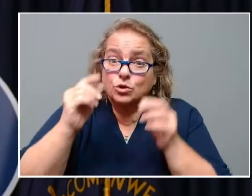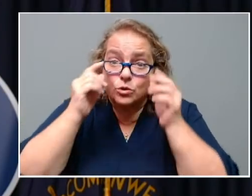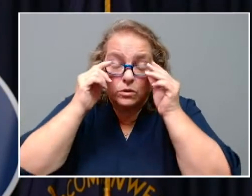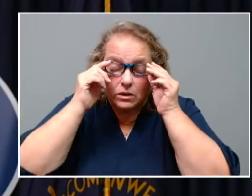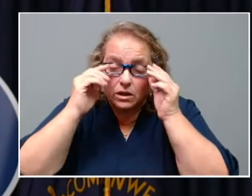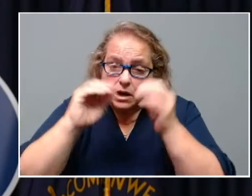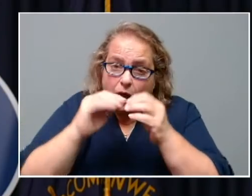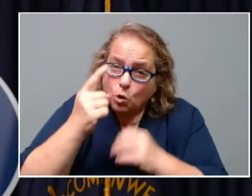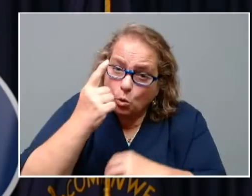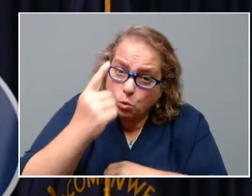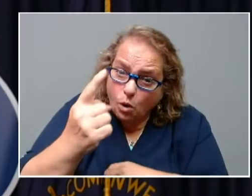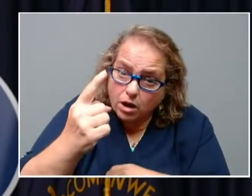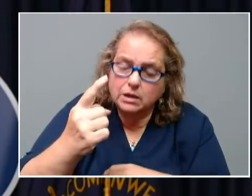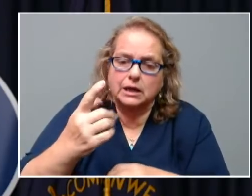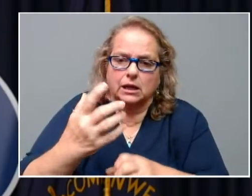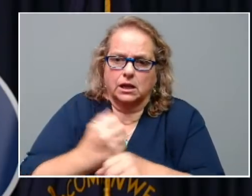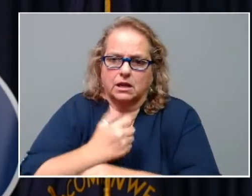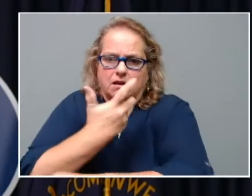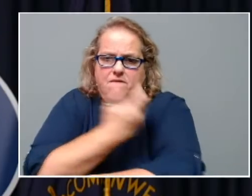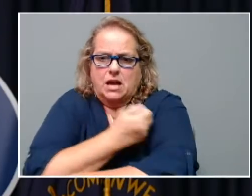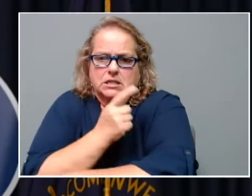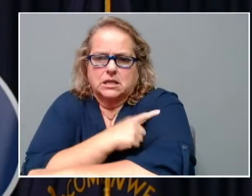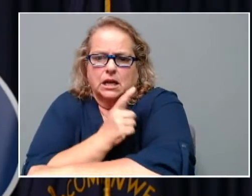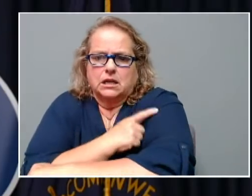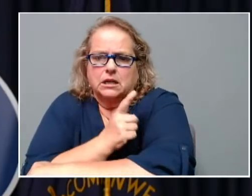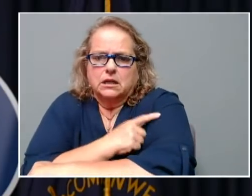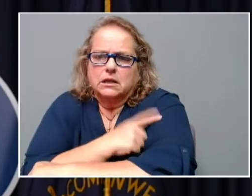get vaccinated. By percentage,